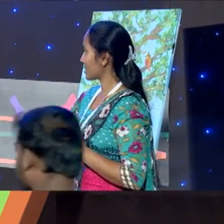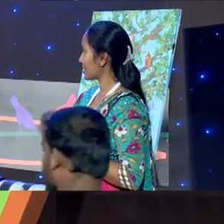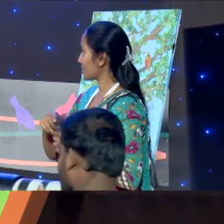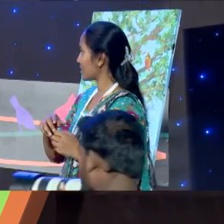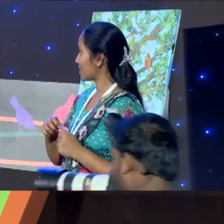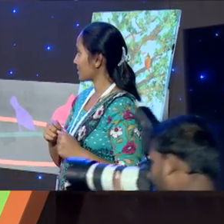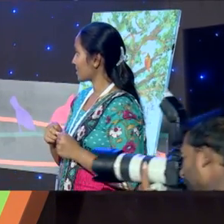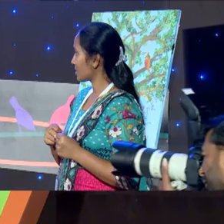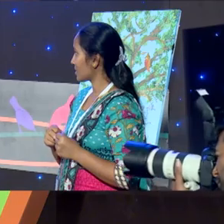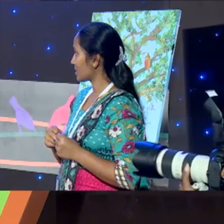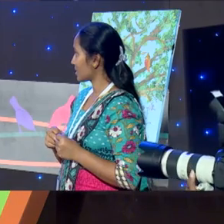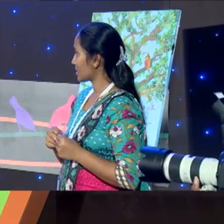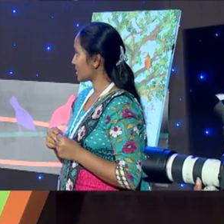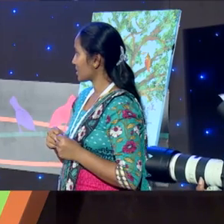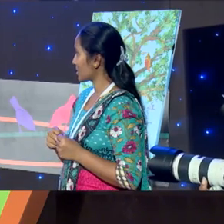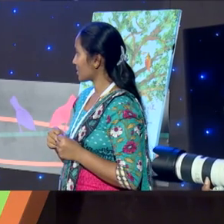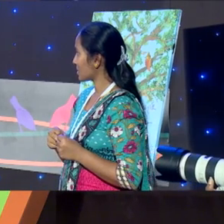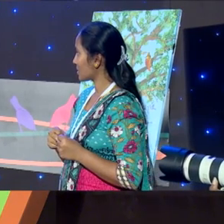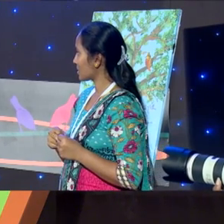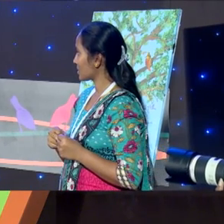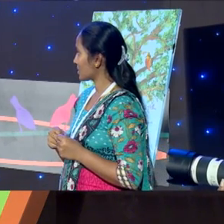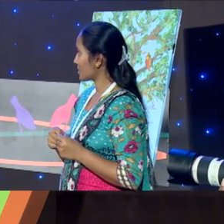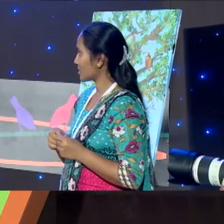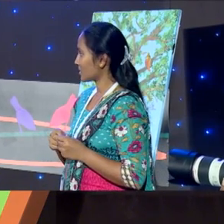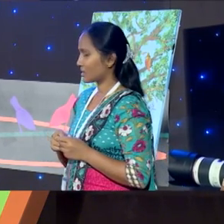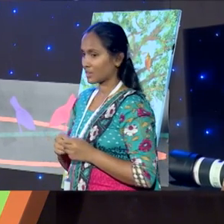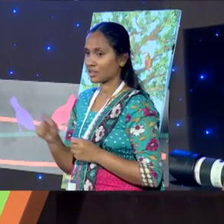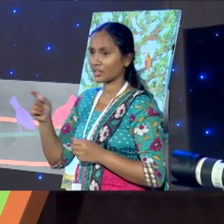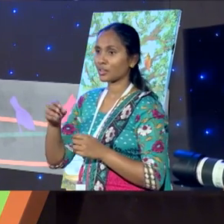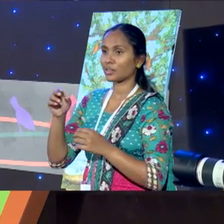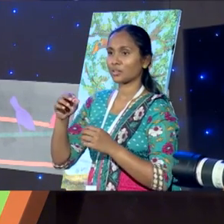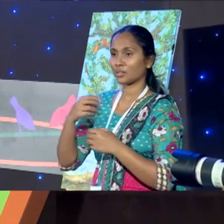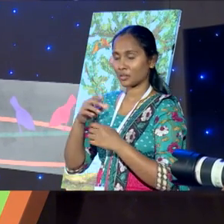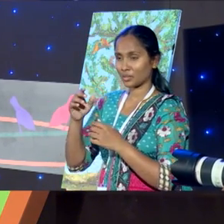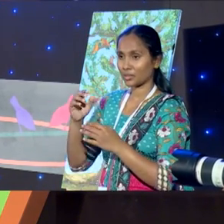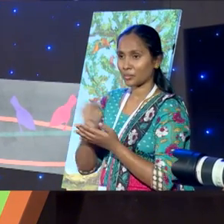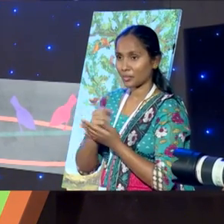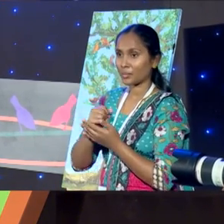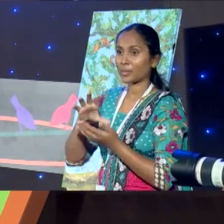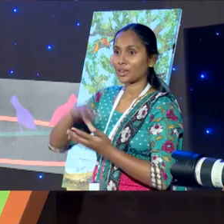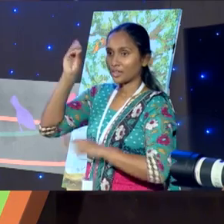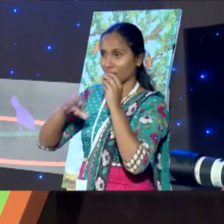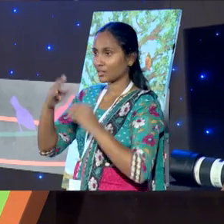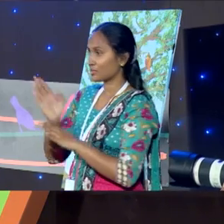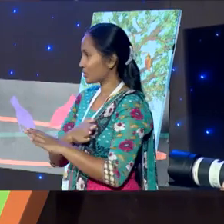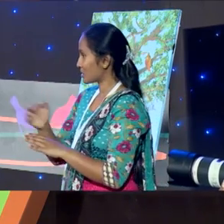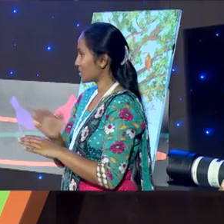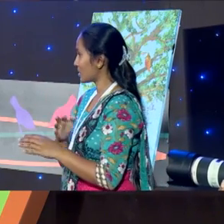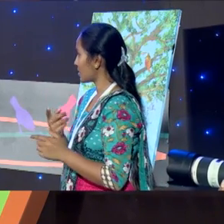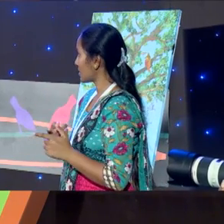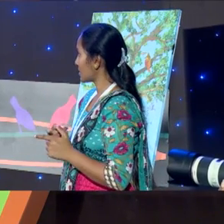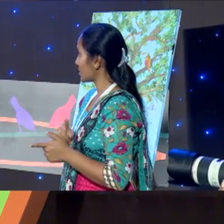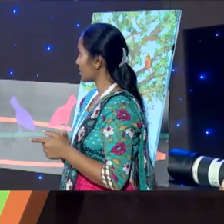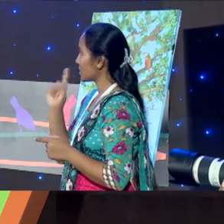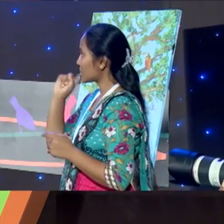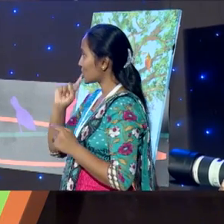but my fingers wouldn't move in time. So for me to be a professional musician, it wasn't an option. So then I chose to do sound